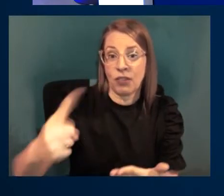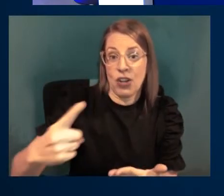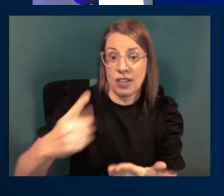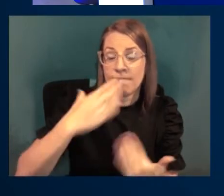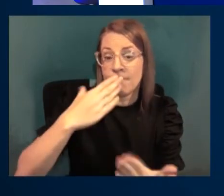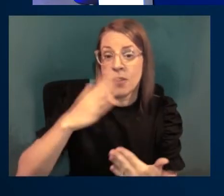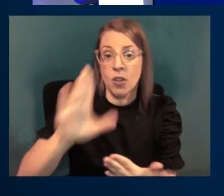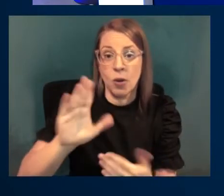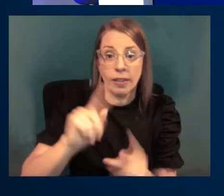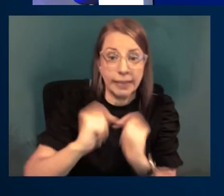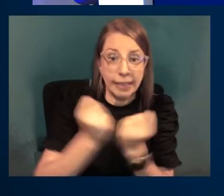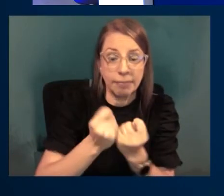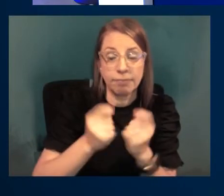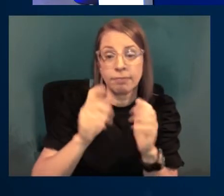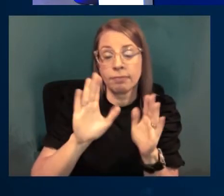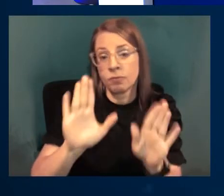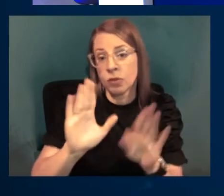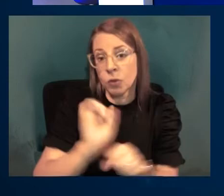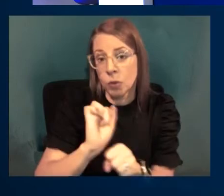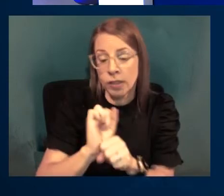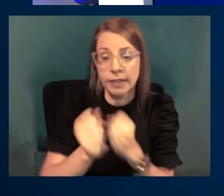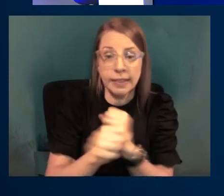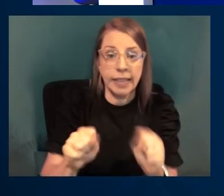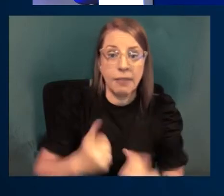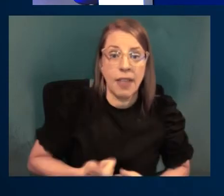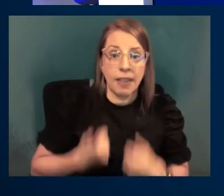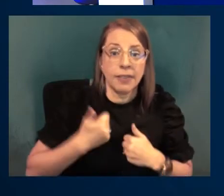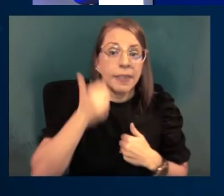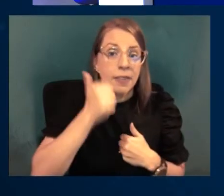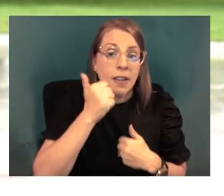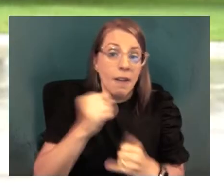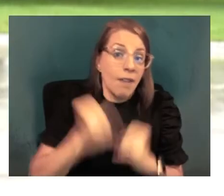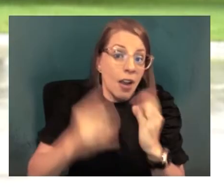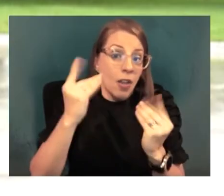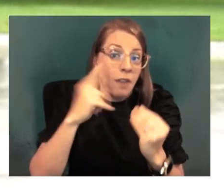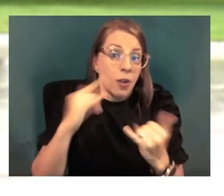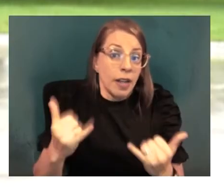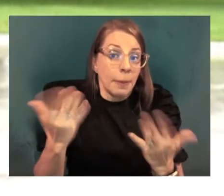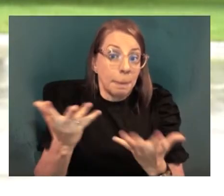that you do and the way you save lives every day. Final thoughts for today.